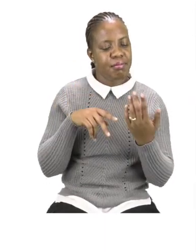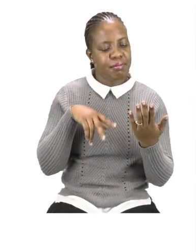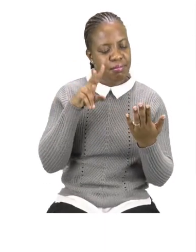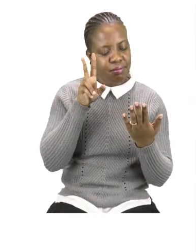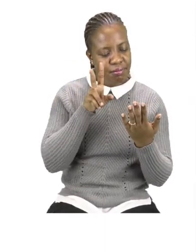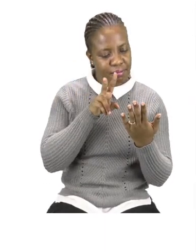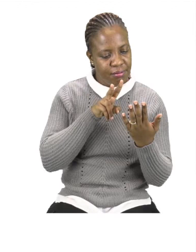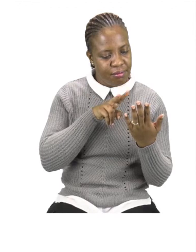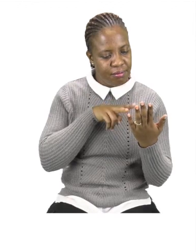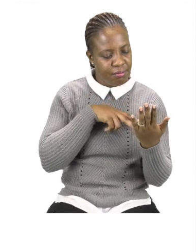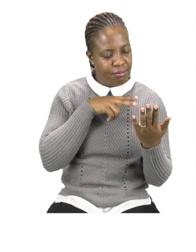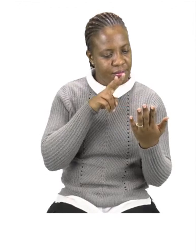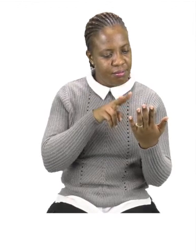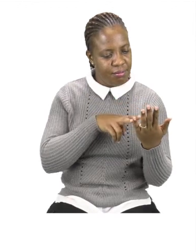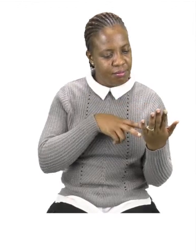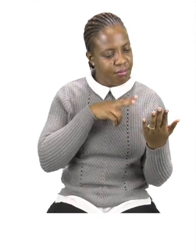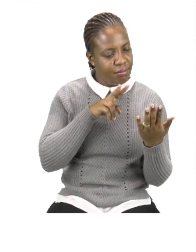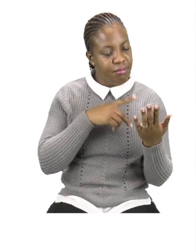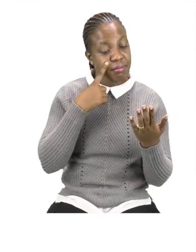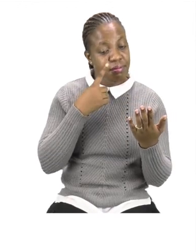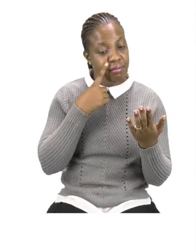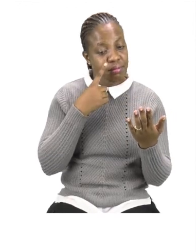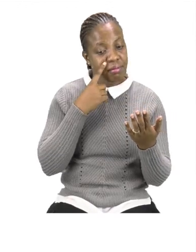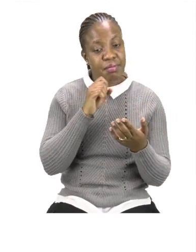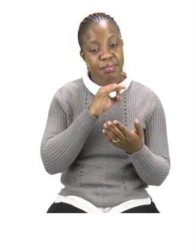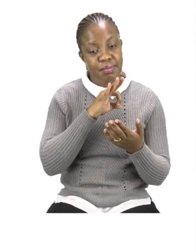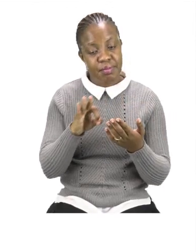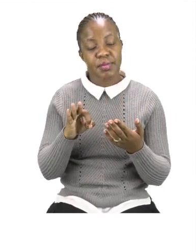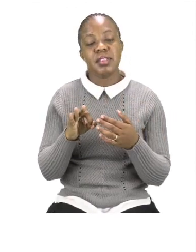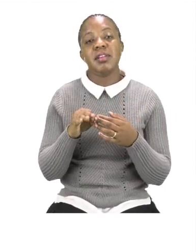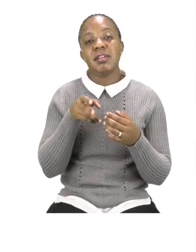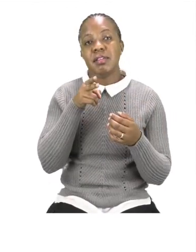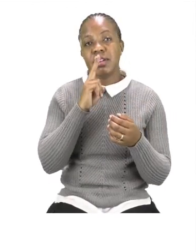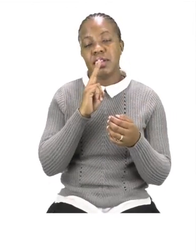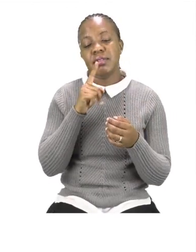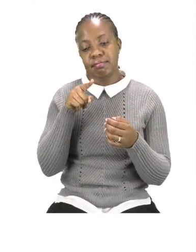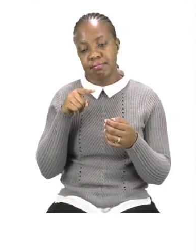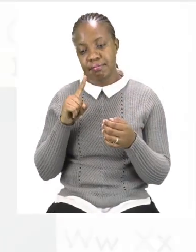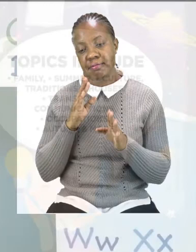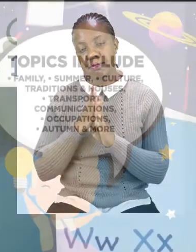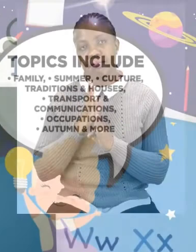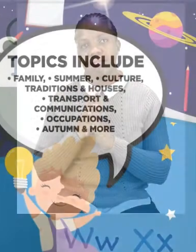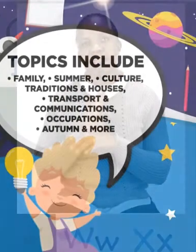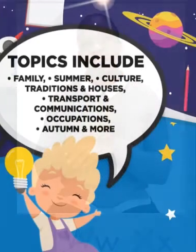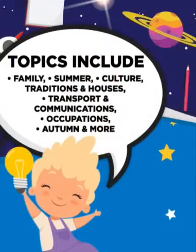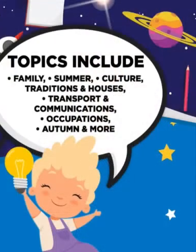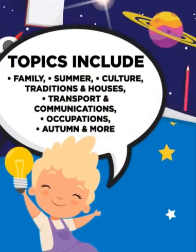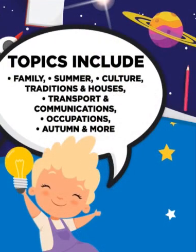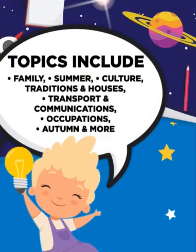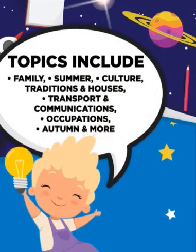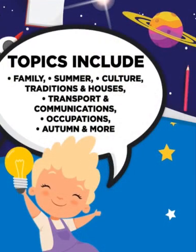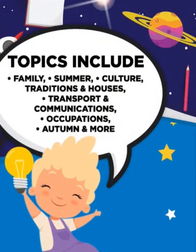to check your answers. I will see you soon after this advert break. Do you